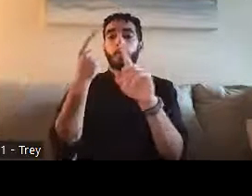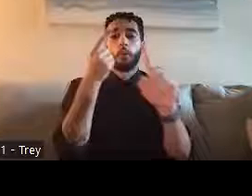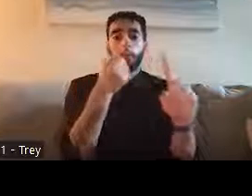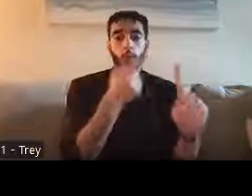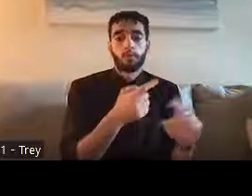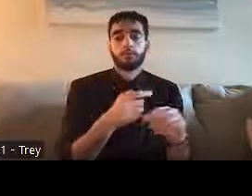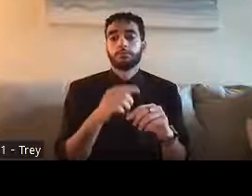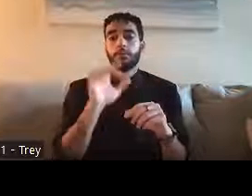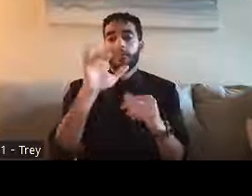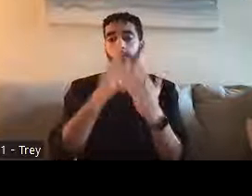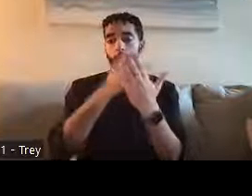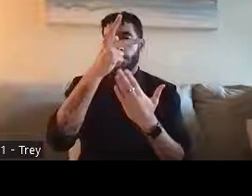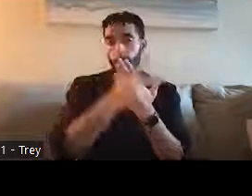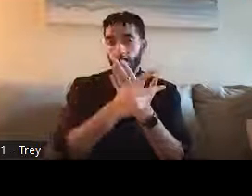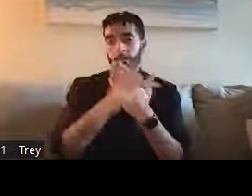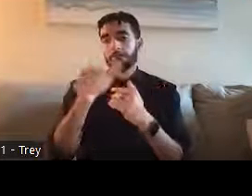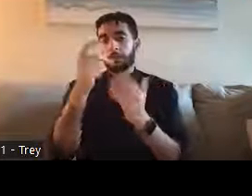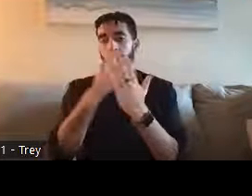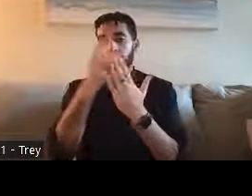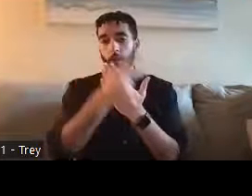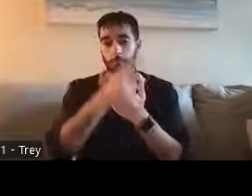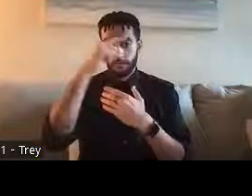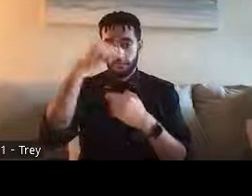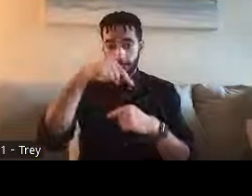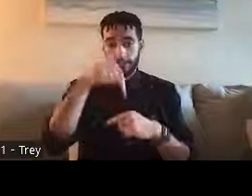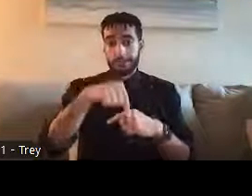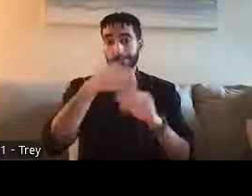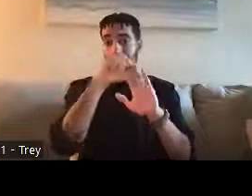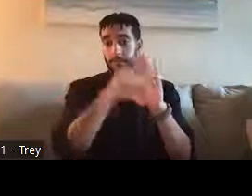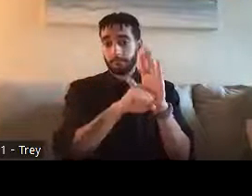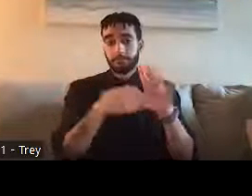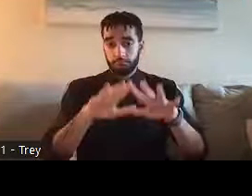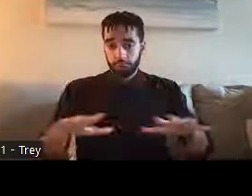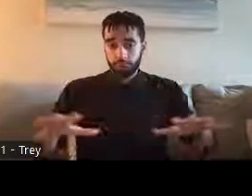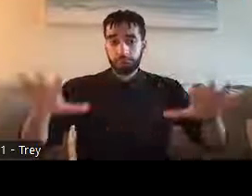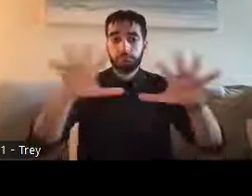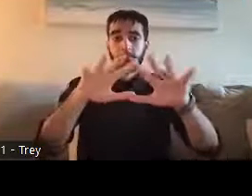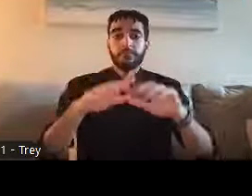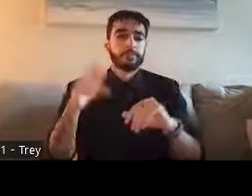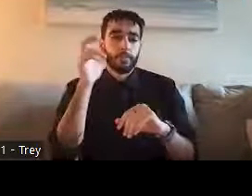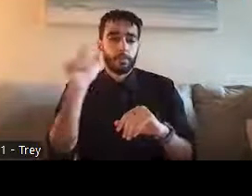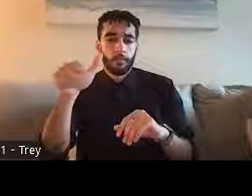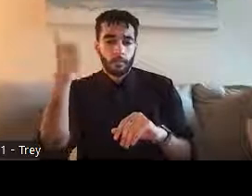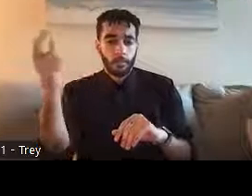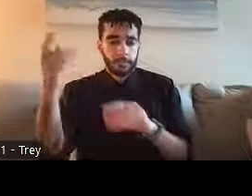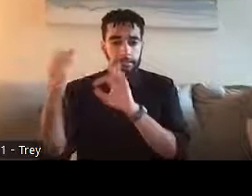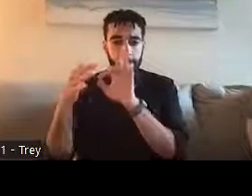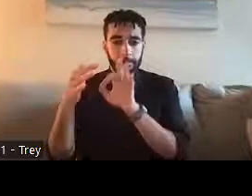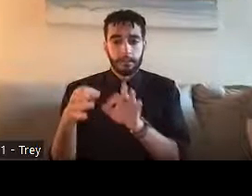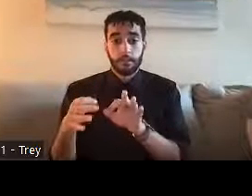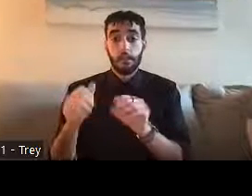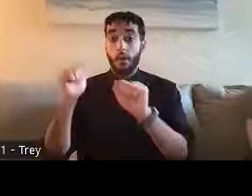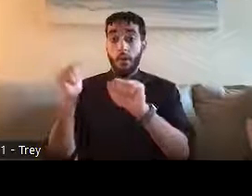program to day programs statewide. As we heard from Denise, not every community has the